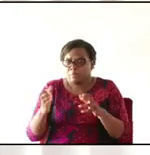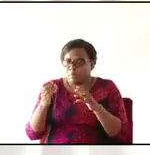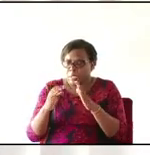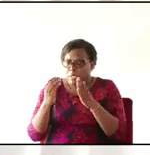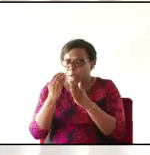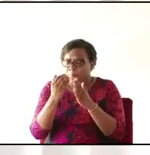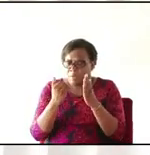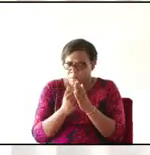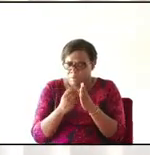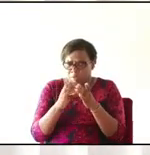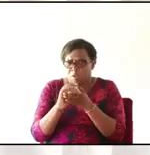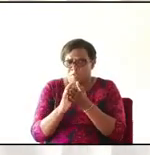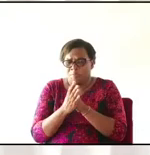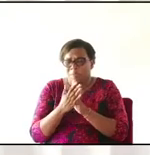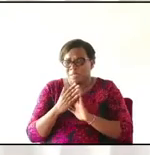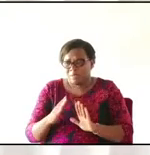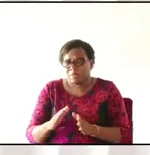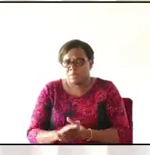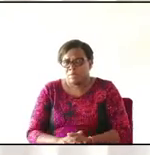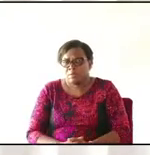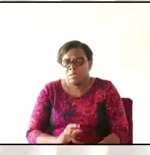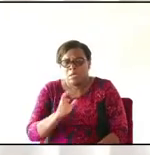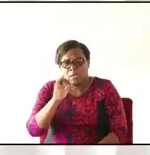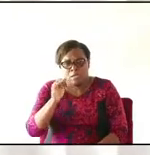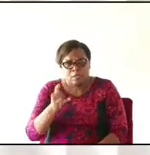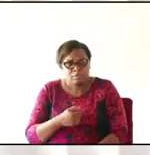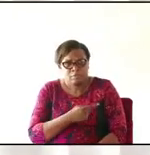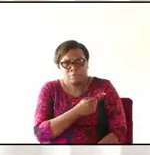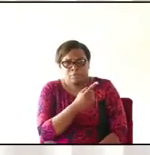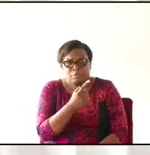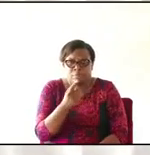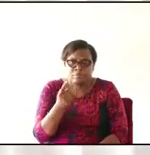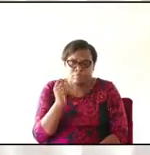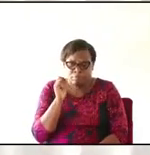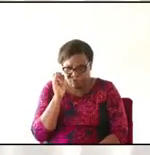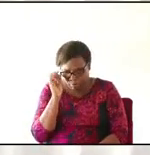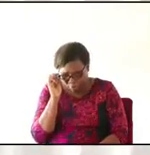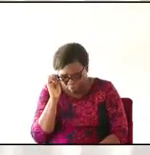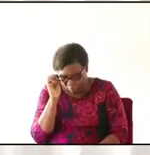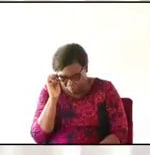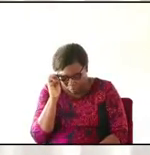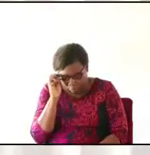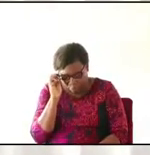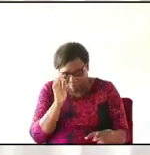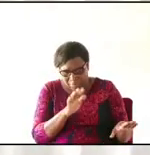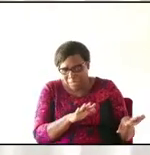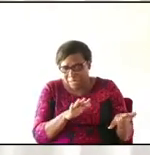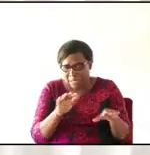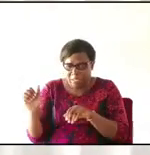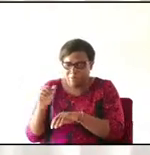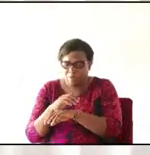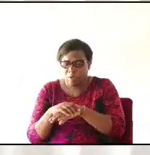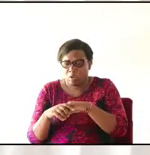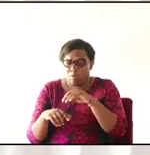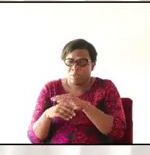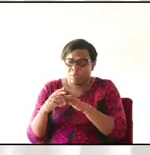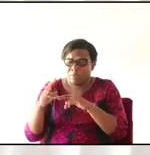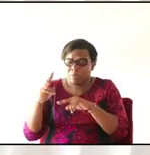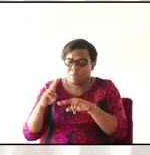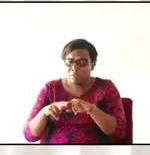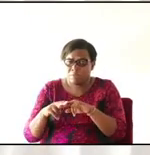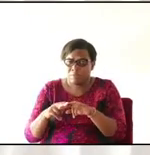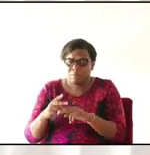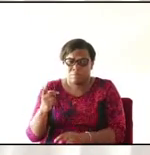peace. I'm going to invite you to leave your comfortable seat and to come